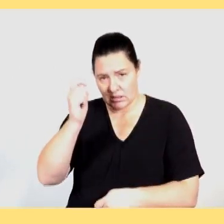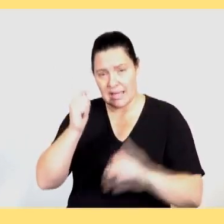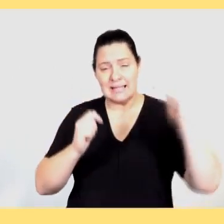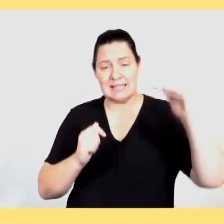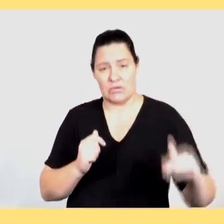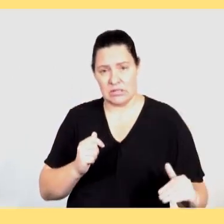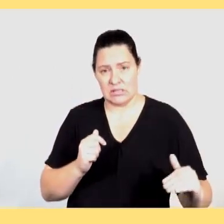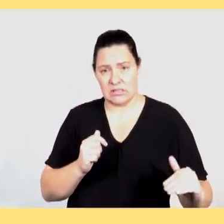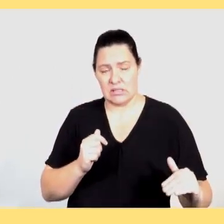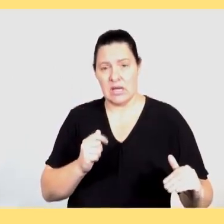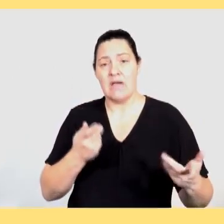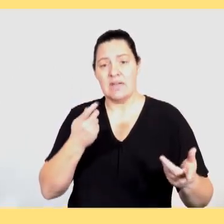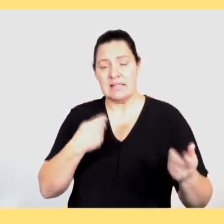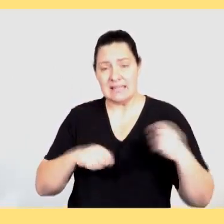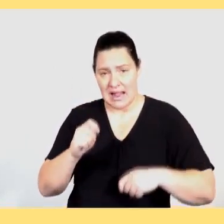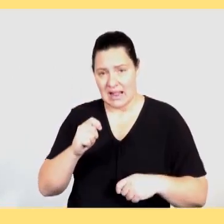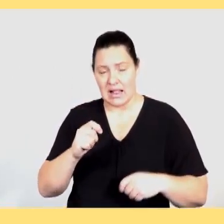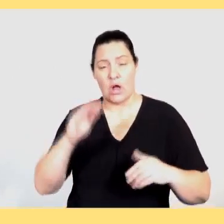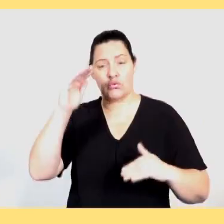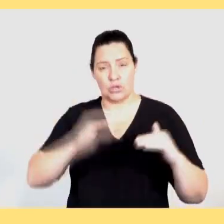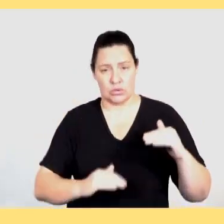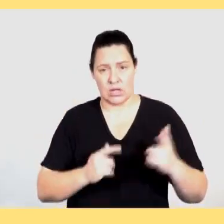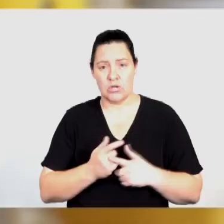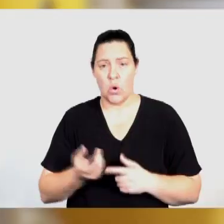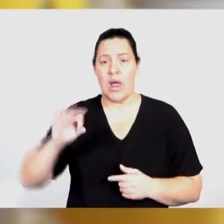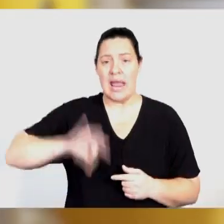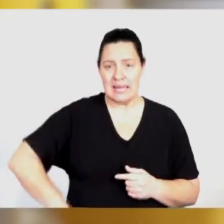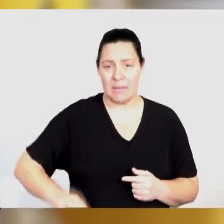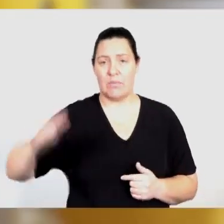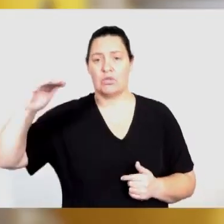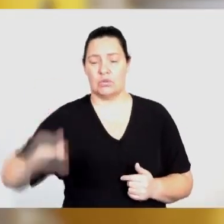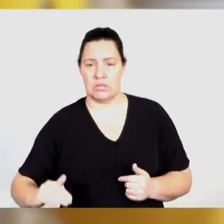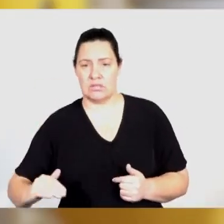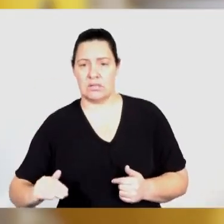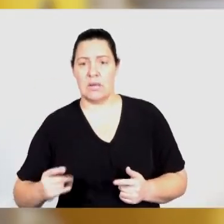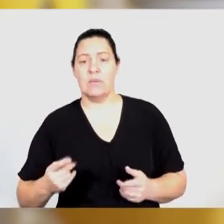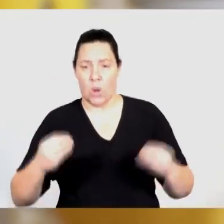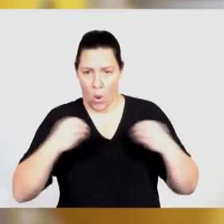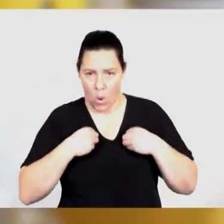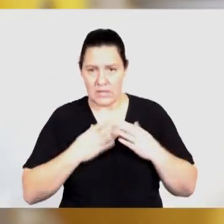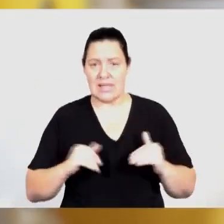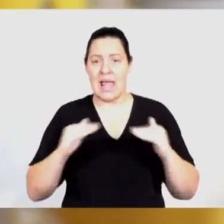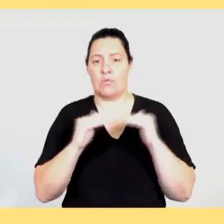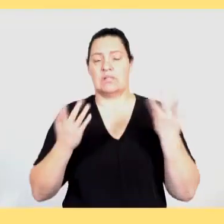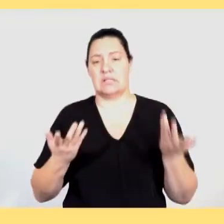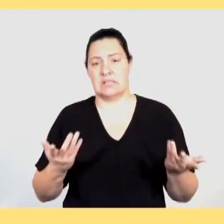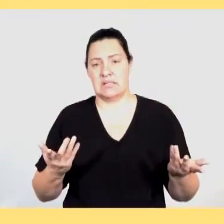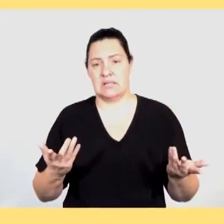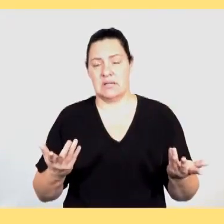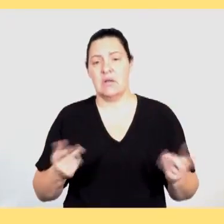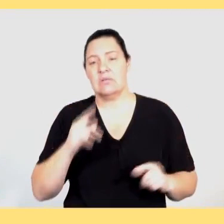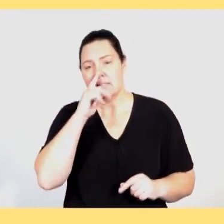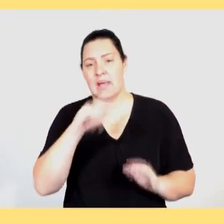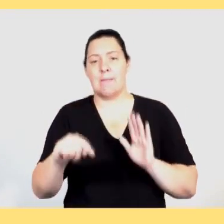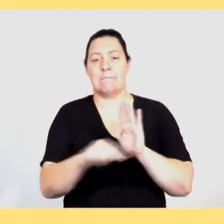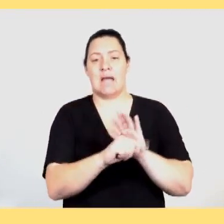sold. And once your sales is reduced, that means your income is reduced, it affects your owner's equity. So that's why you